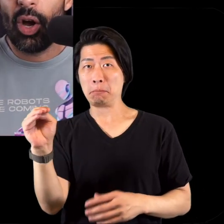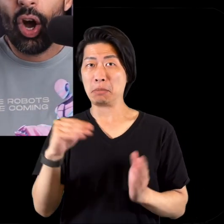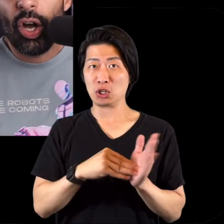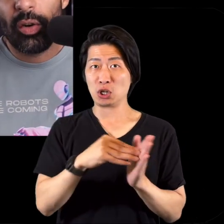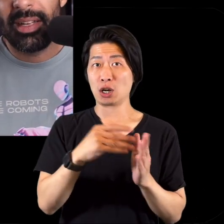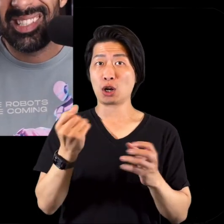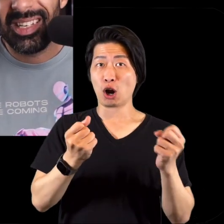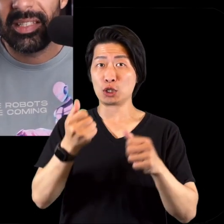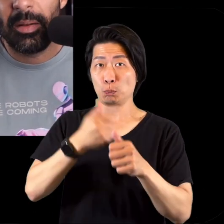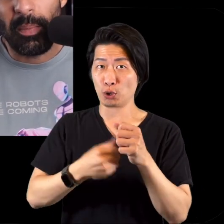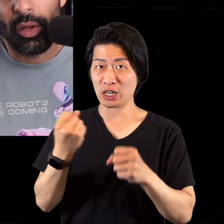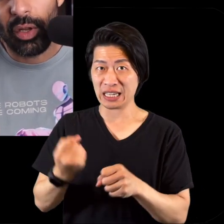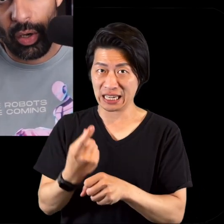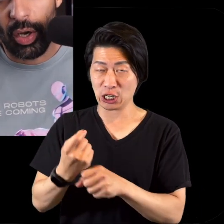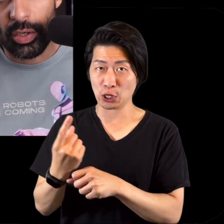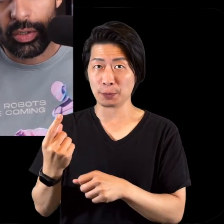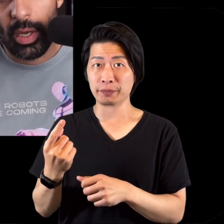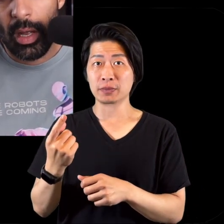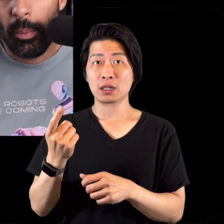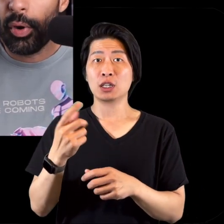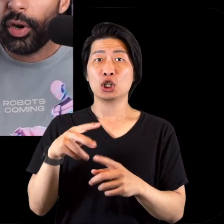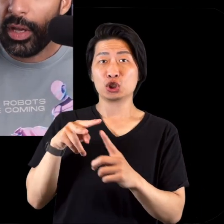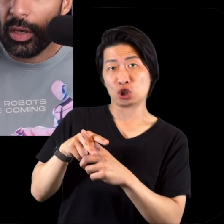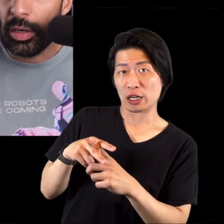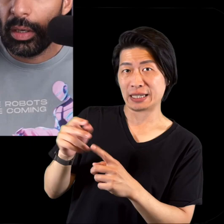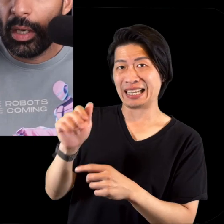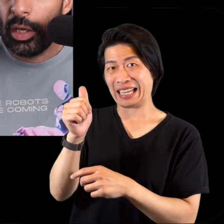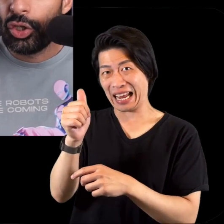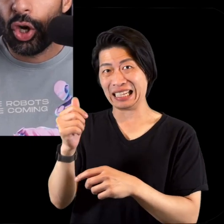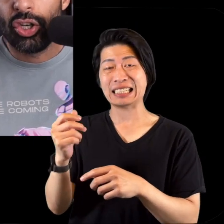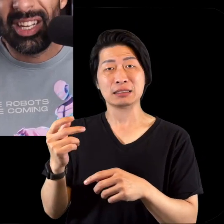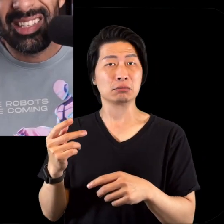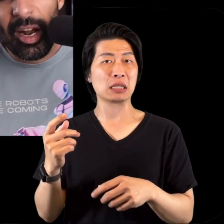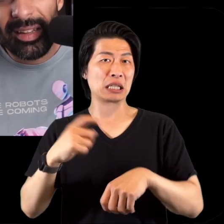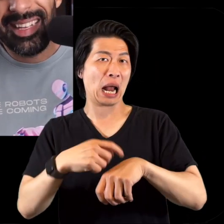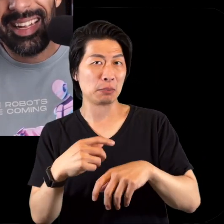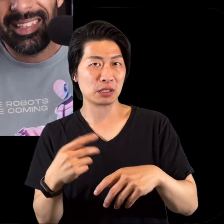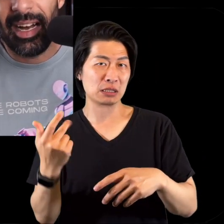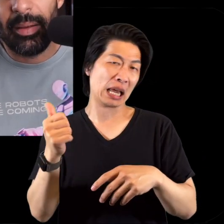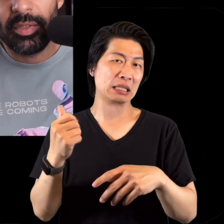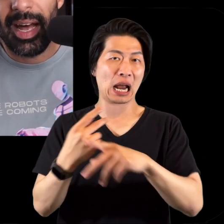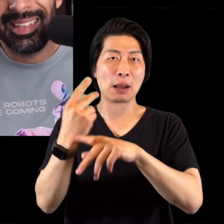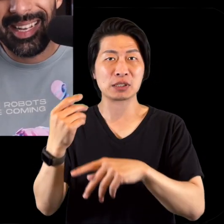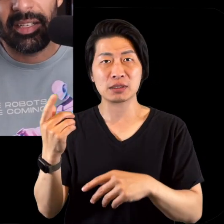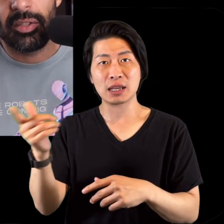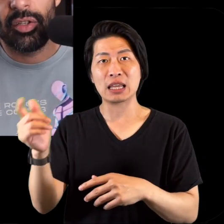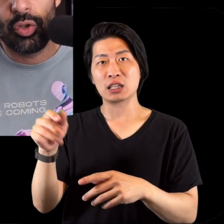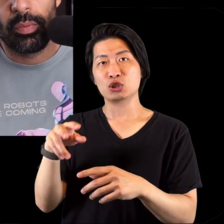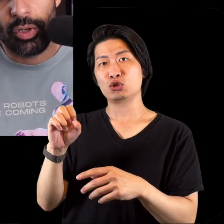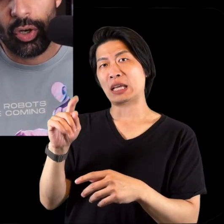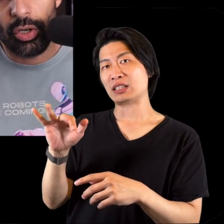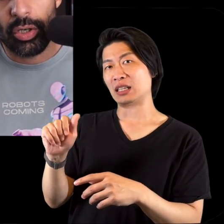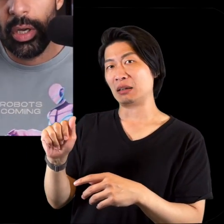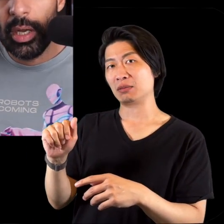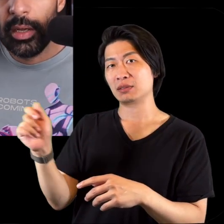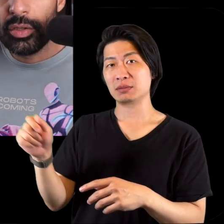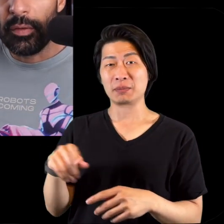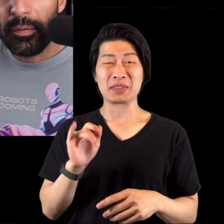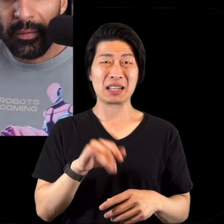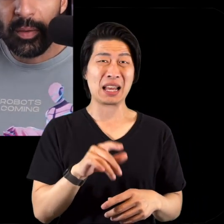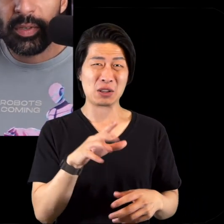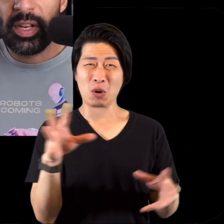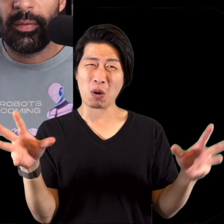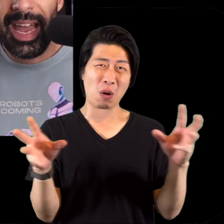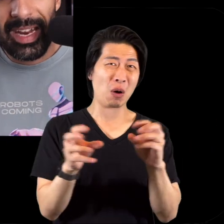out to be 116 million cars per year charging 10 times at a Tesla supercharger.